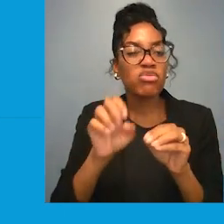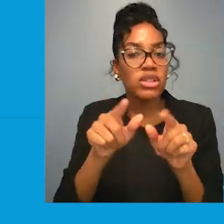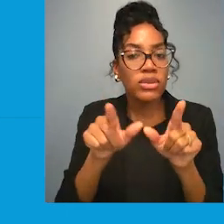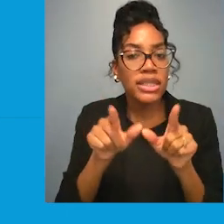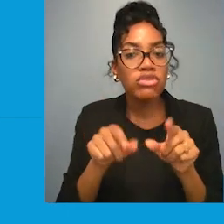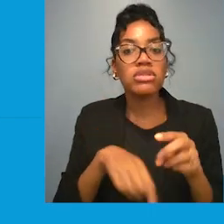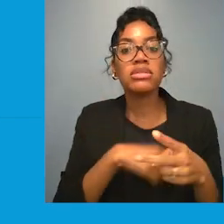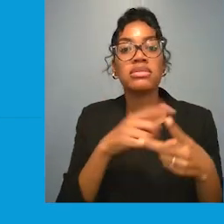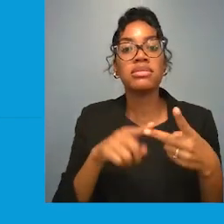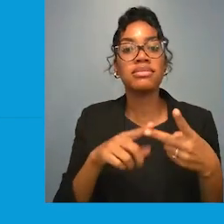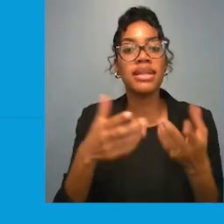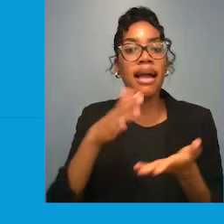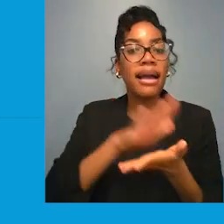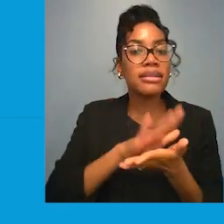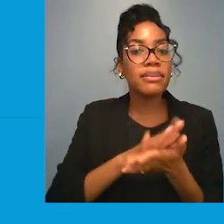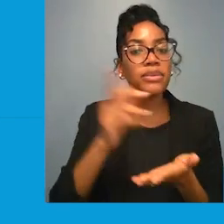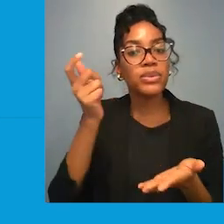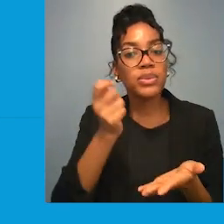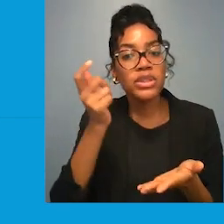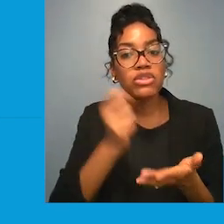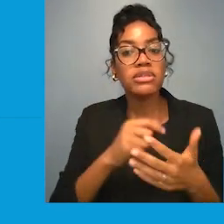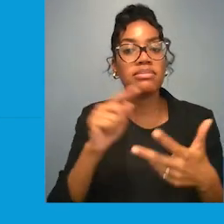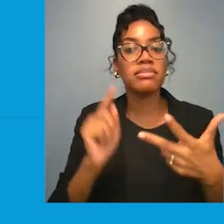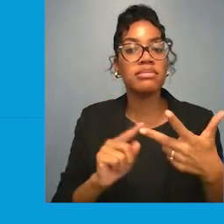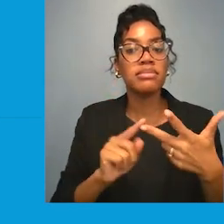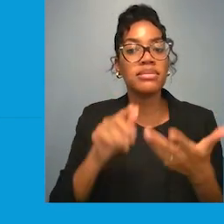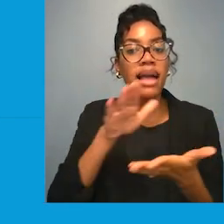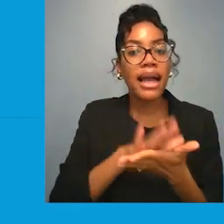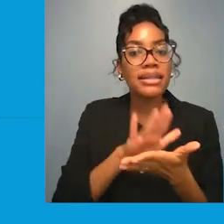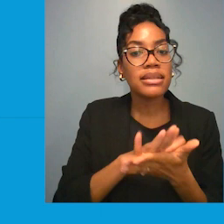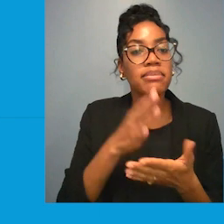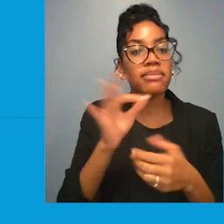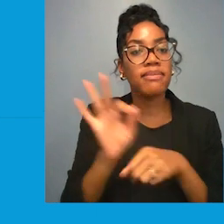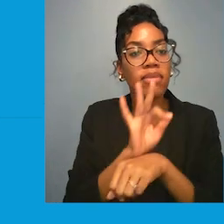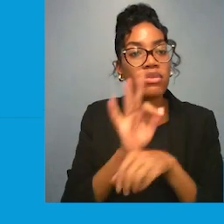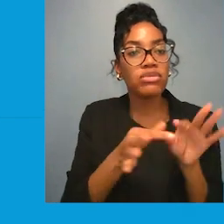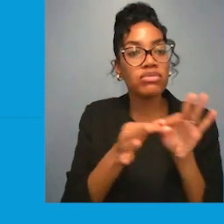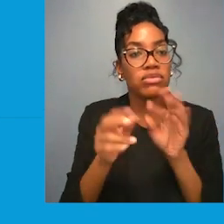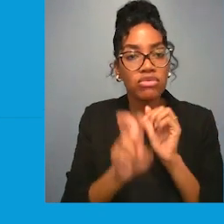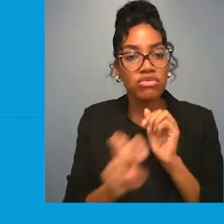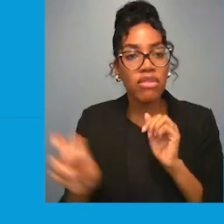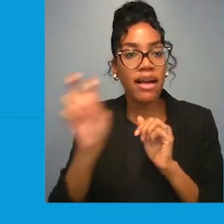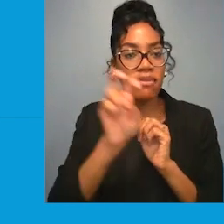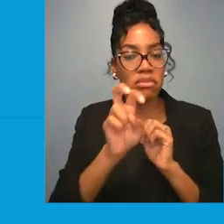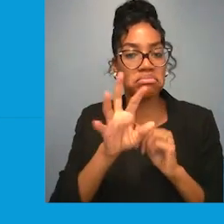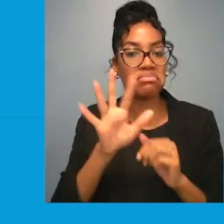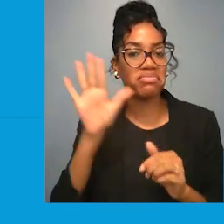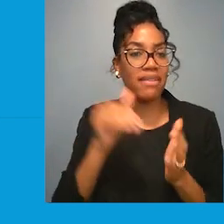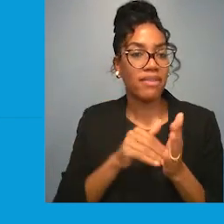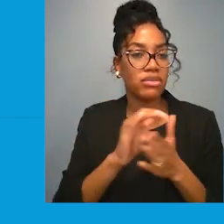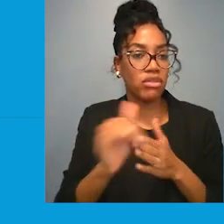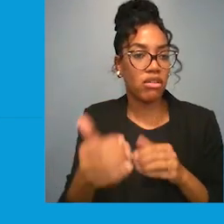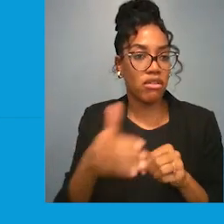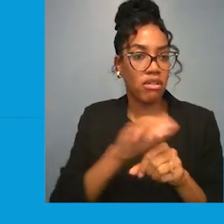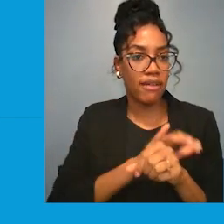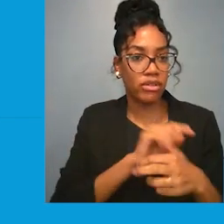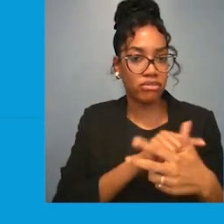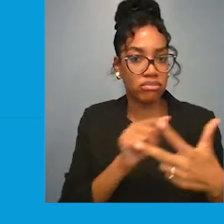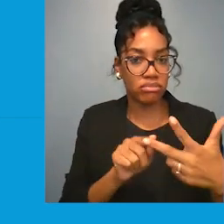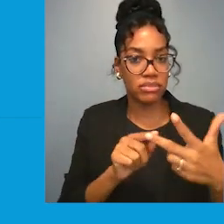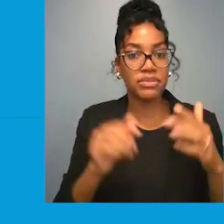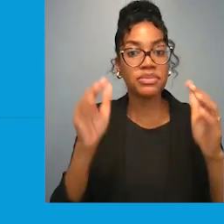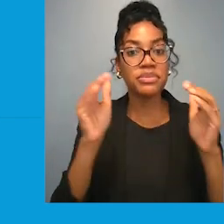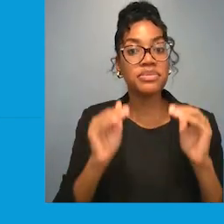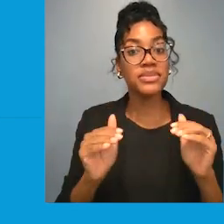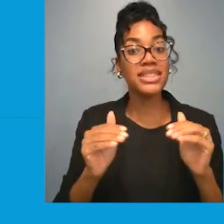fellowship-related travel. We have then an additional $2,500 that will support travel to the